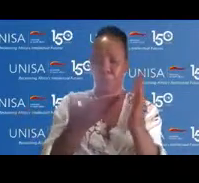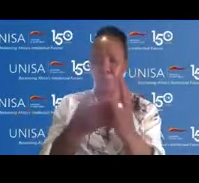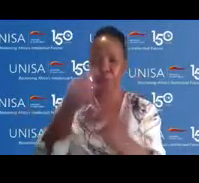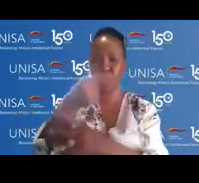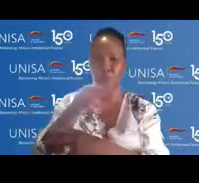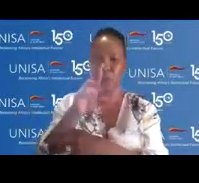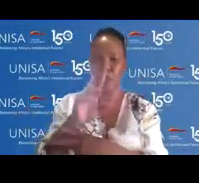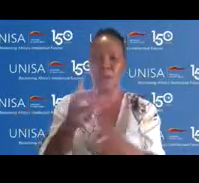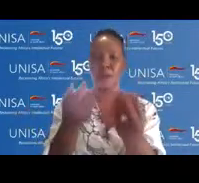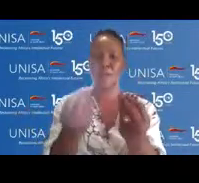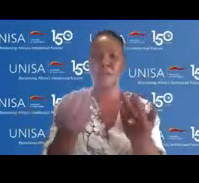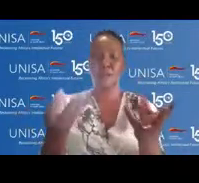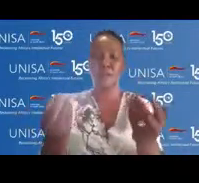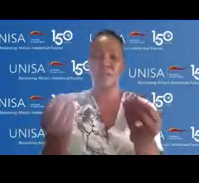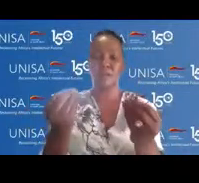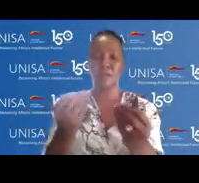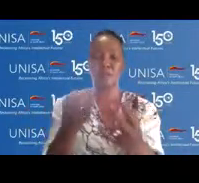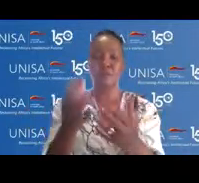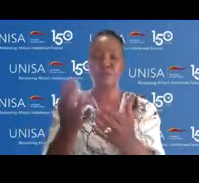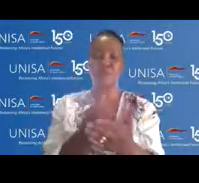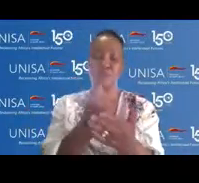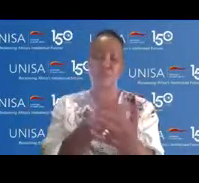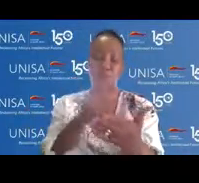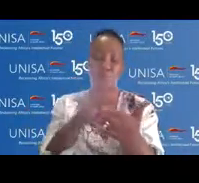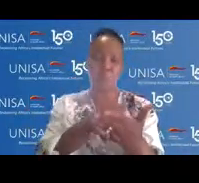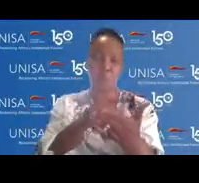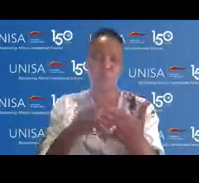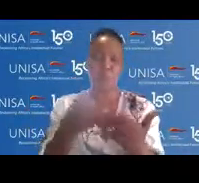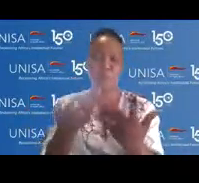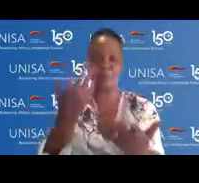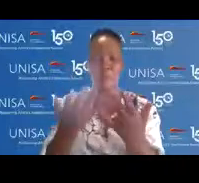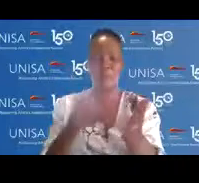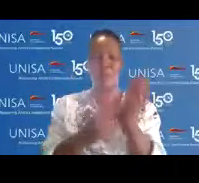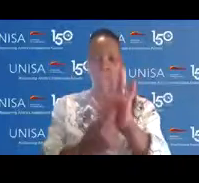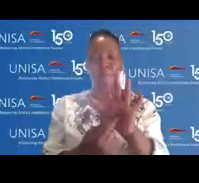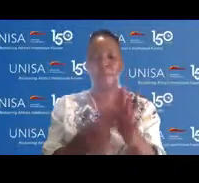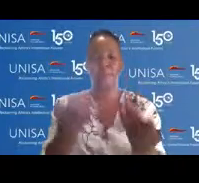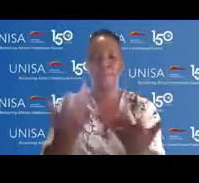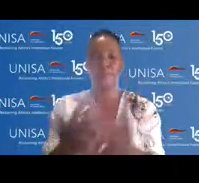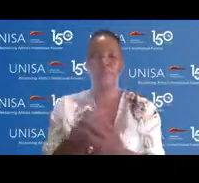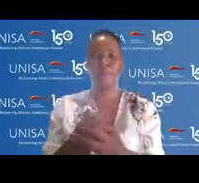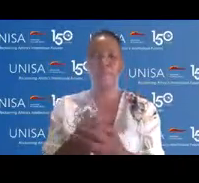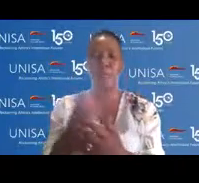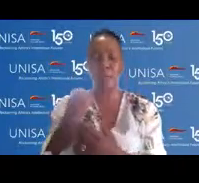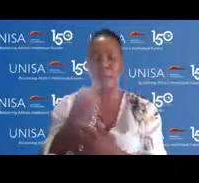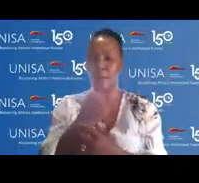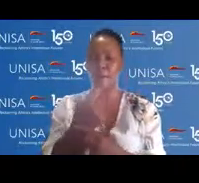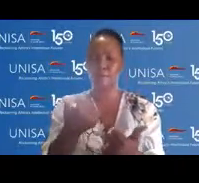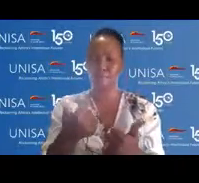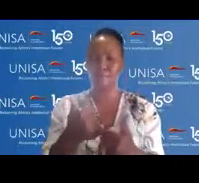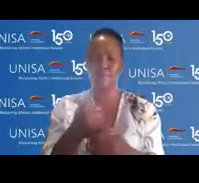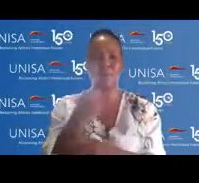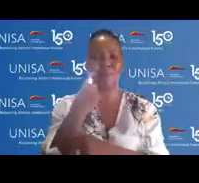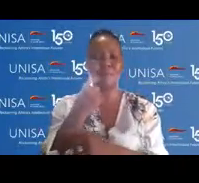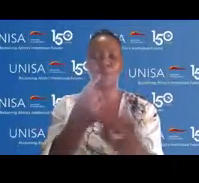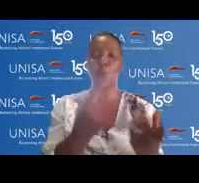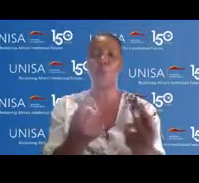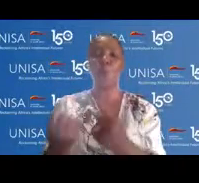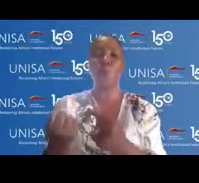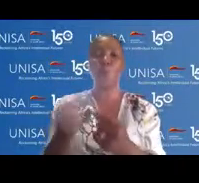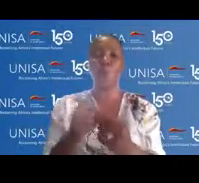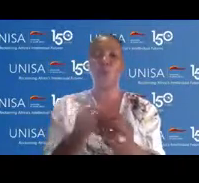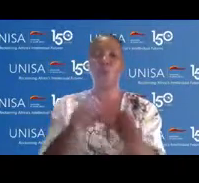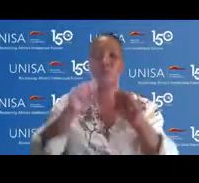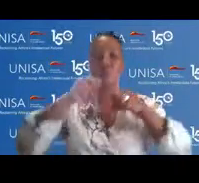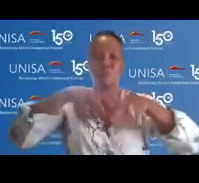took me to a poll, for example. Okay, pretty cool. Hey guys, so easy to do. So you just scroll down, go